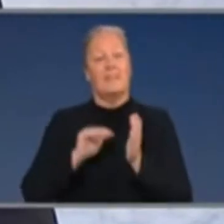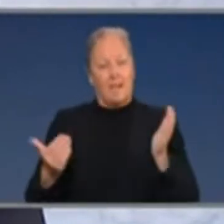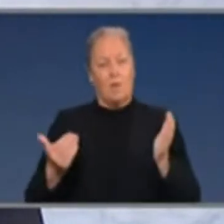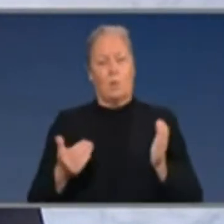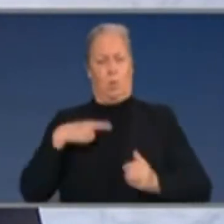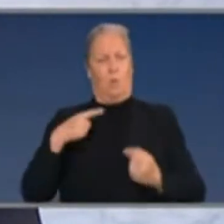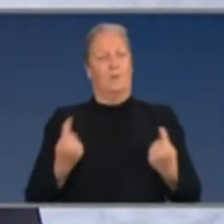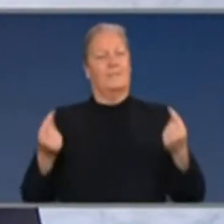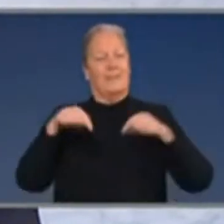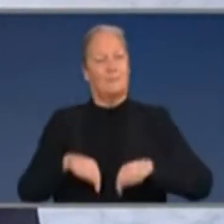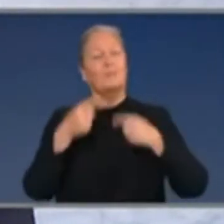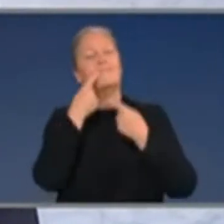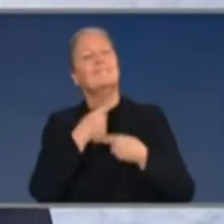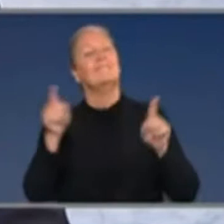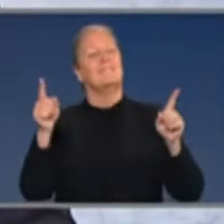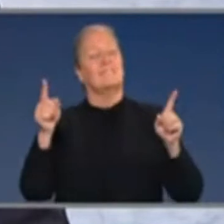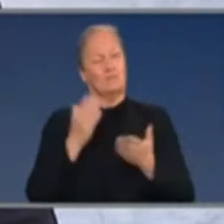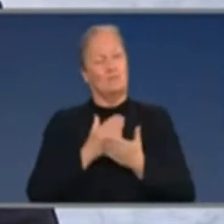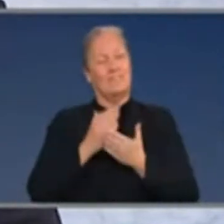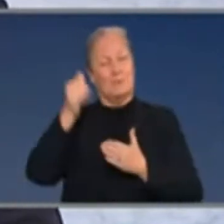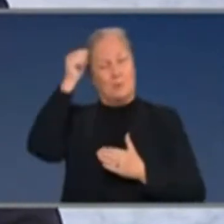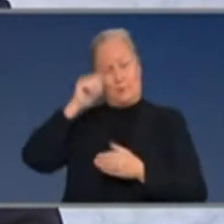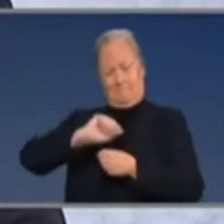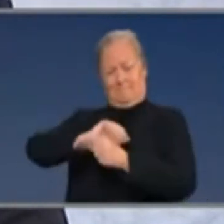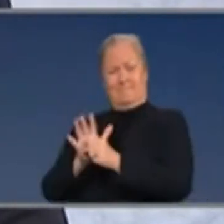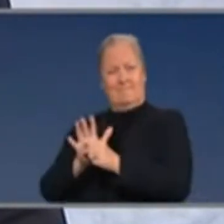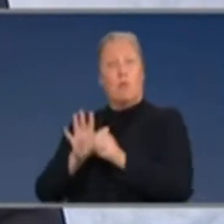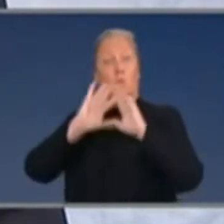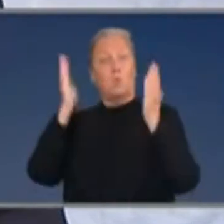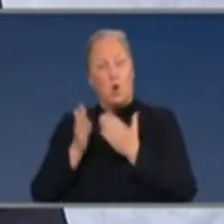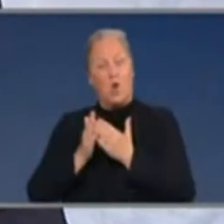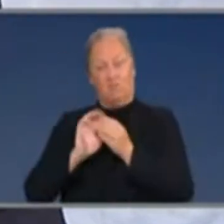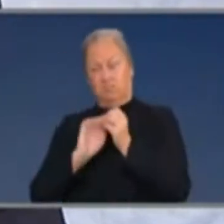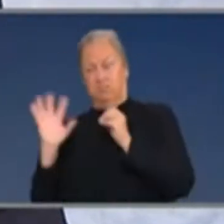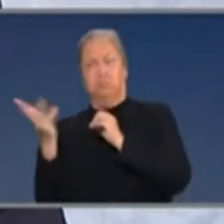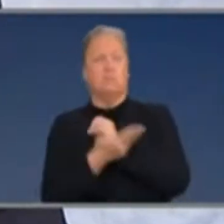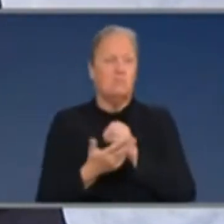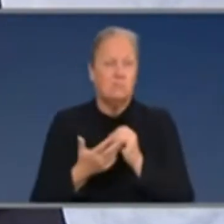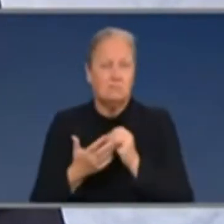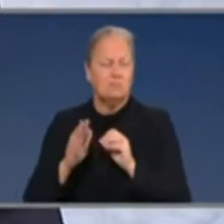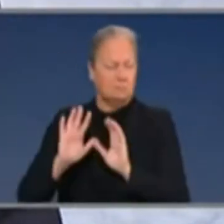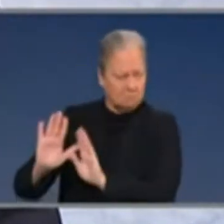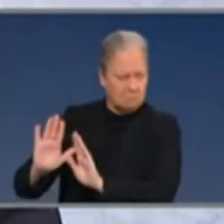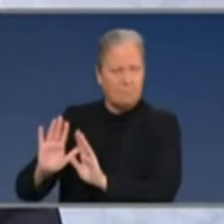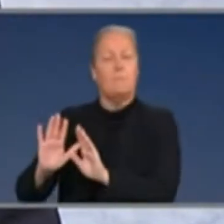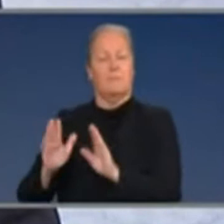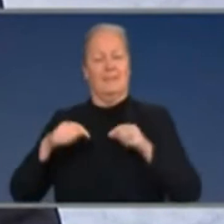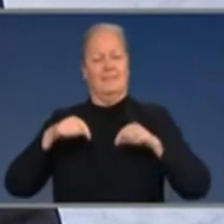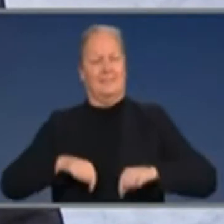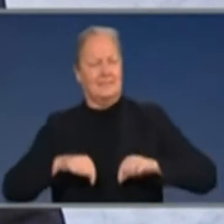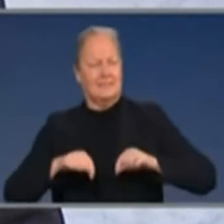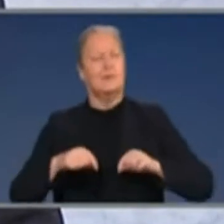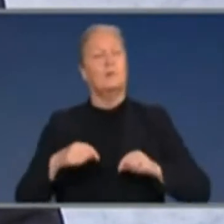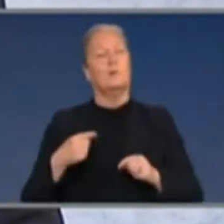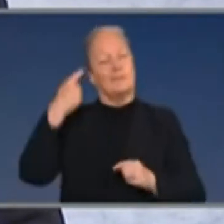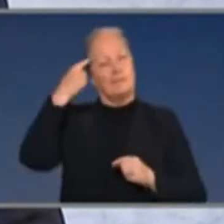the important reason that we've gathered today, as serious as the pandemic is, the issue of achieving those aspirations